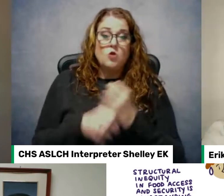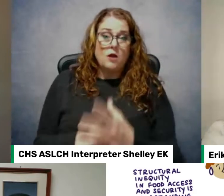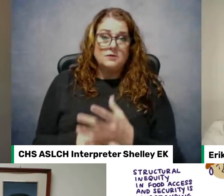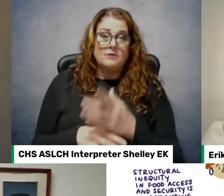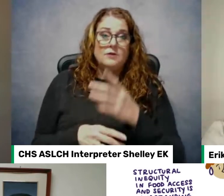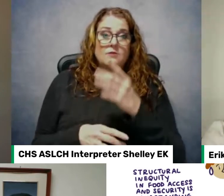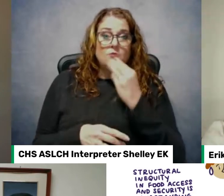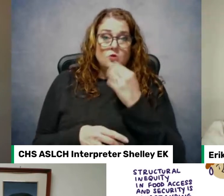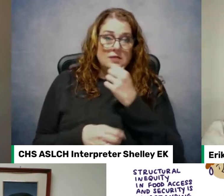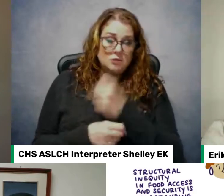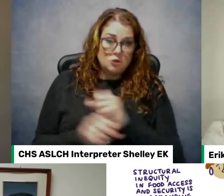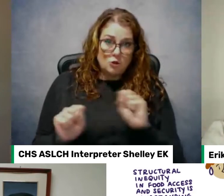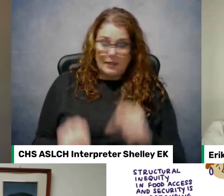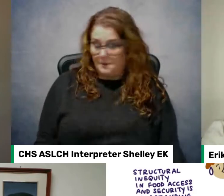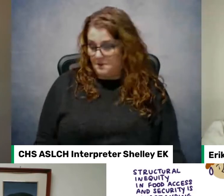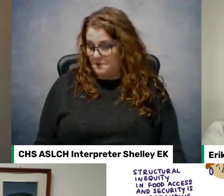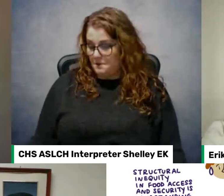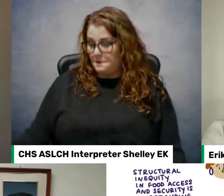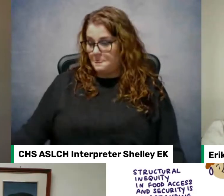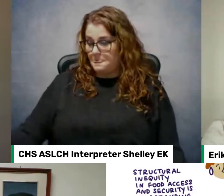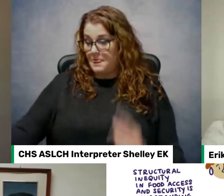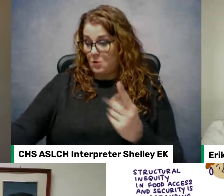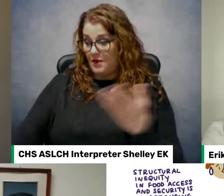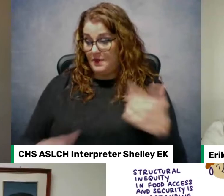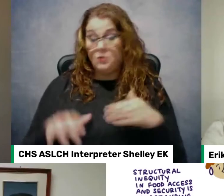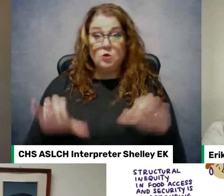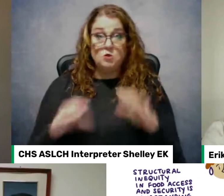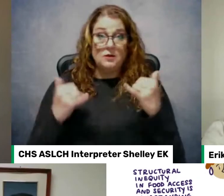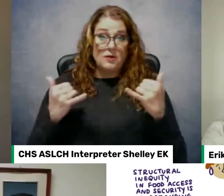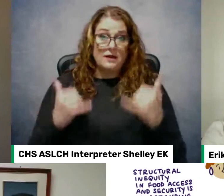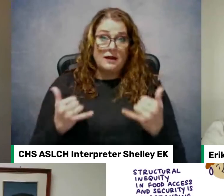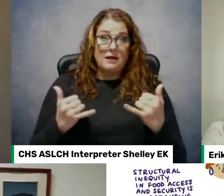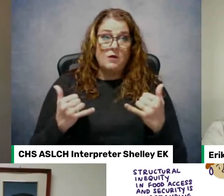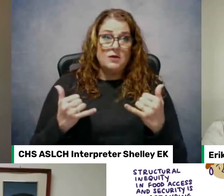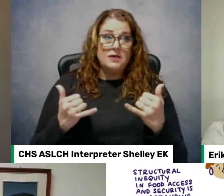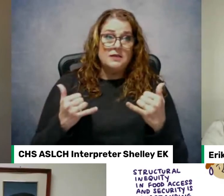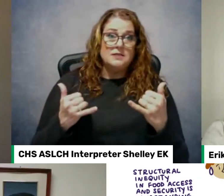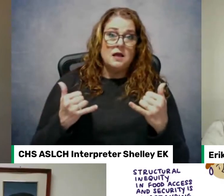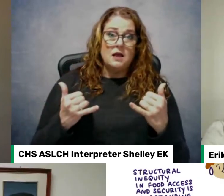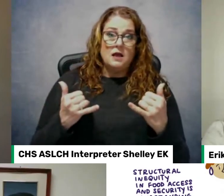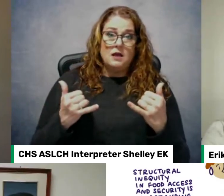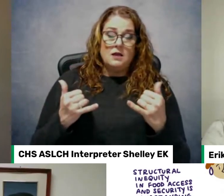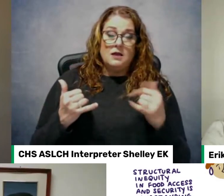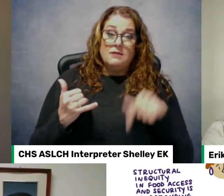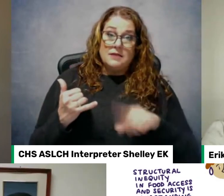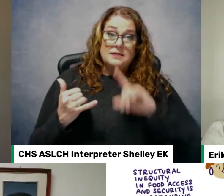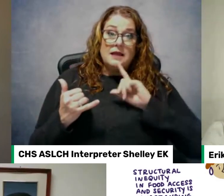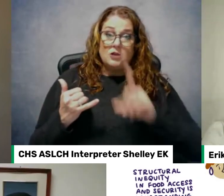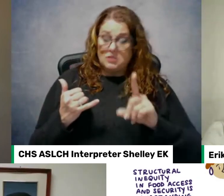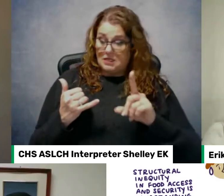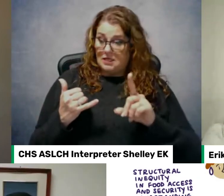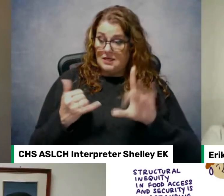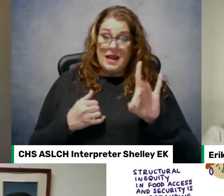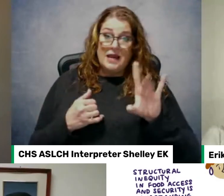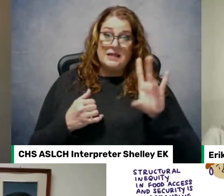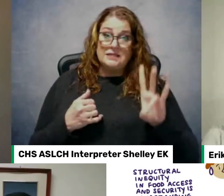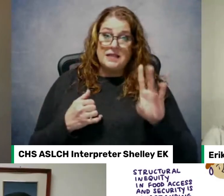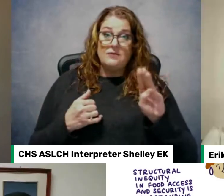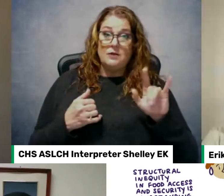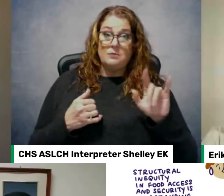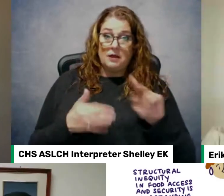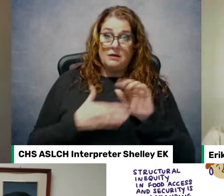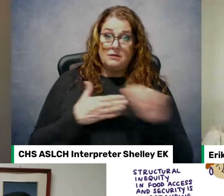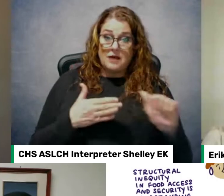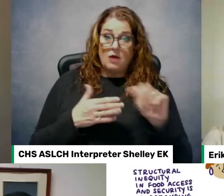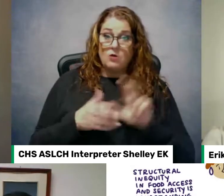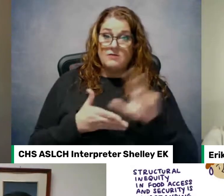insecurity. One thing that we're doing now, there's an $87 million investment that was